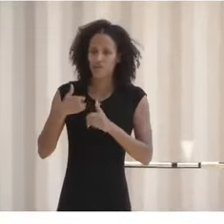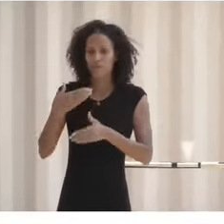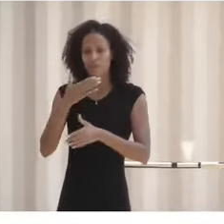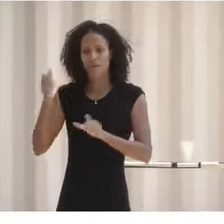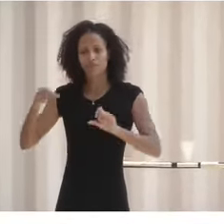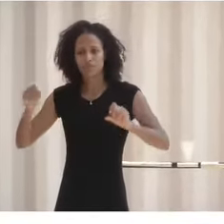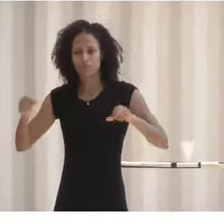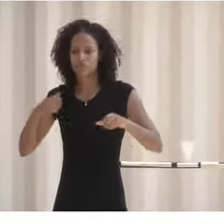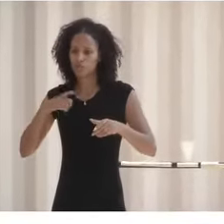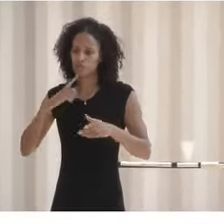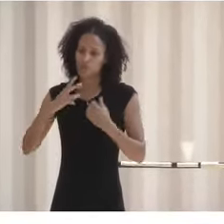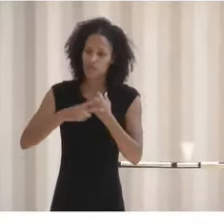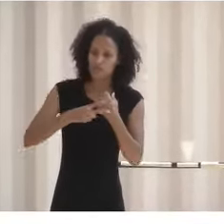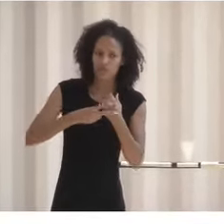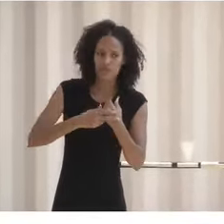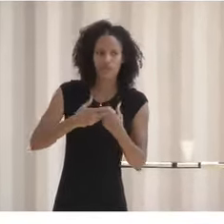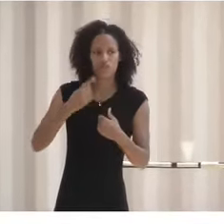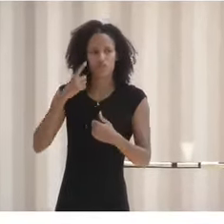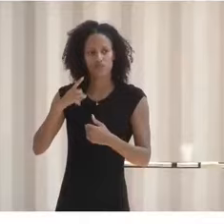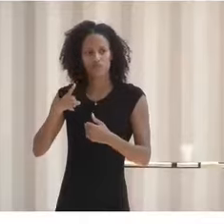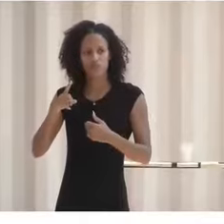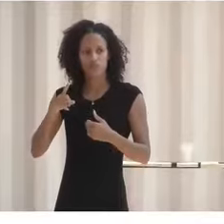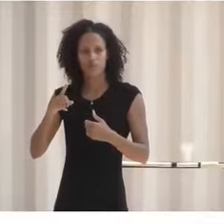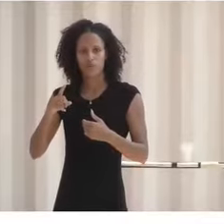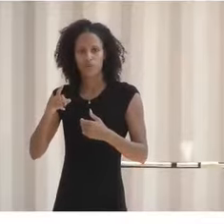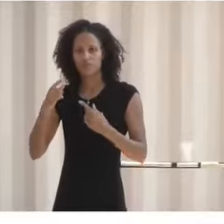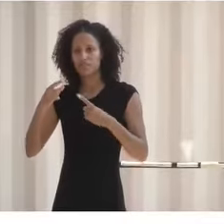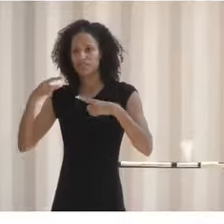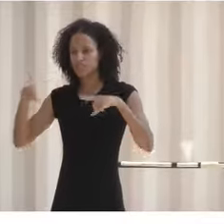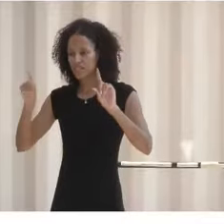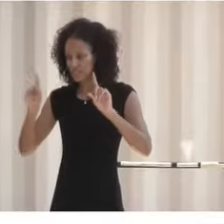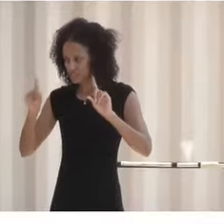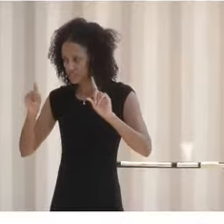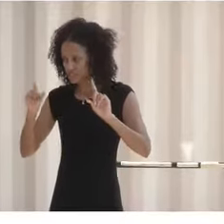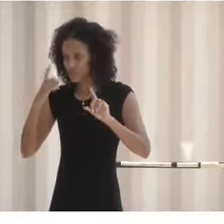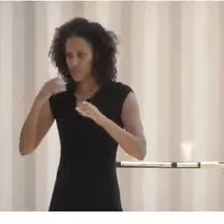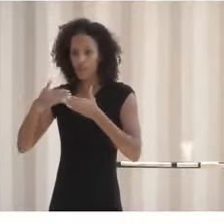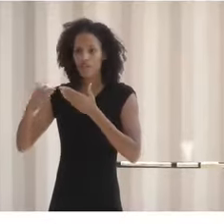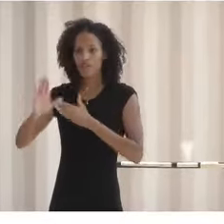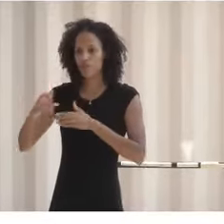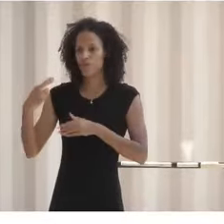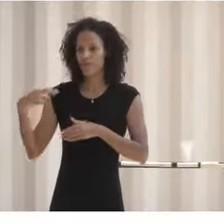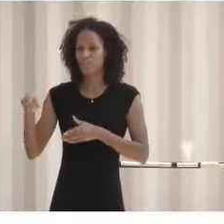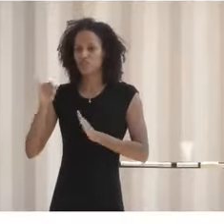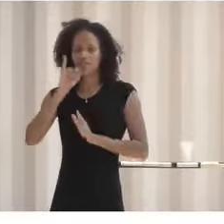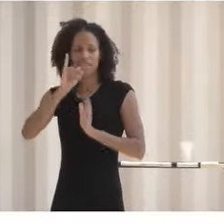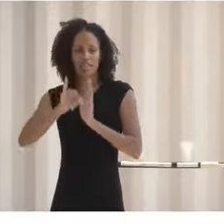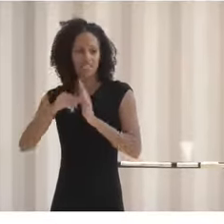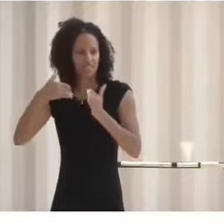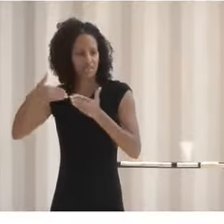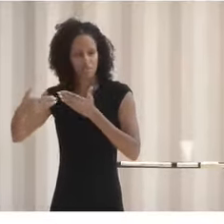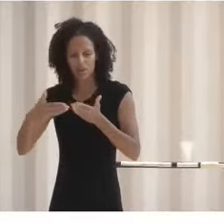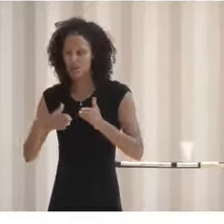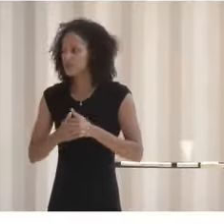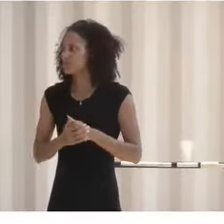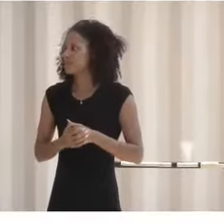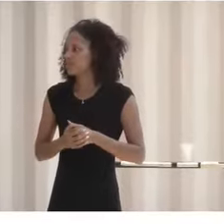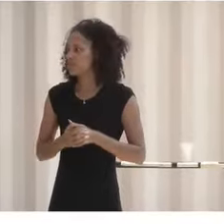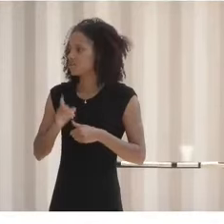building, preservation, and promotion of traditional knowledge, indigenous identity, and building